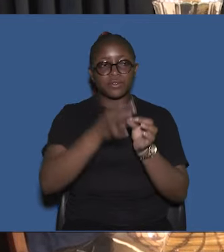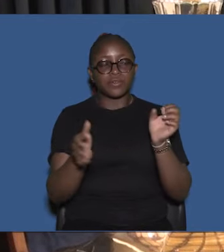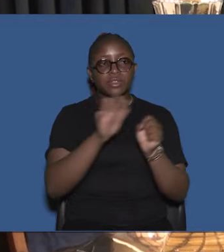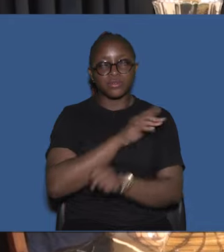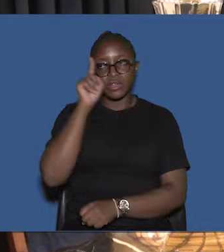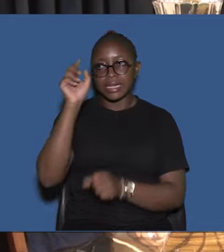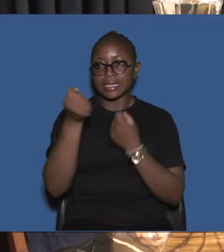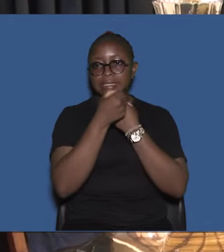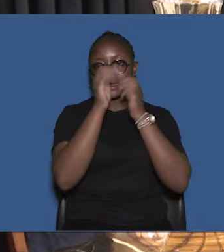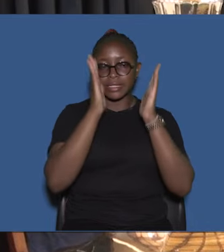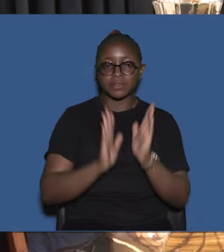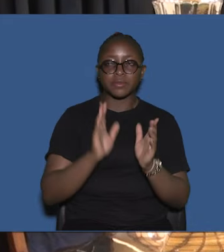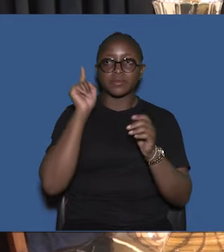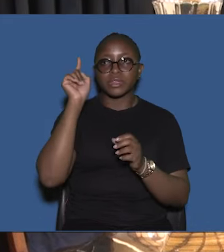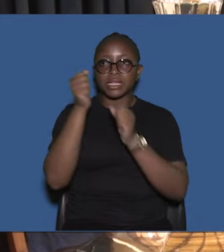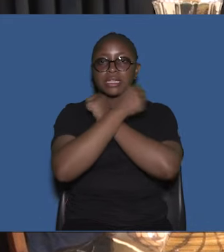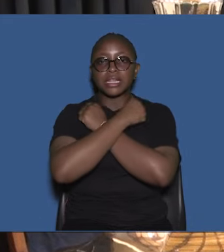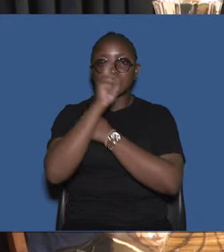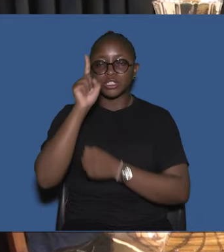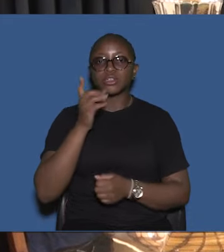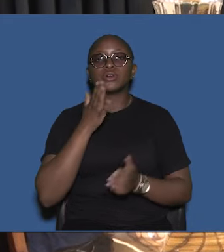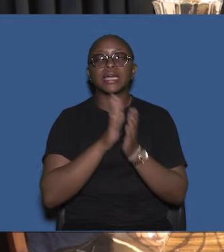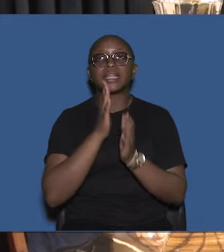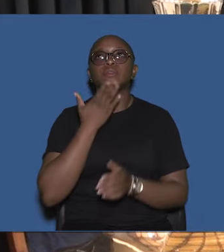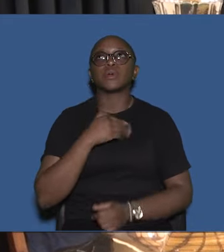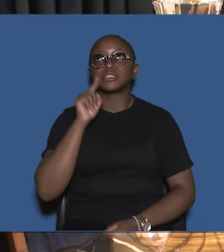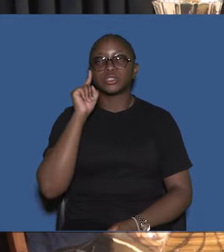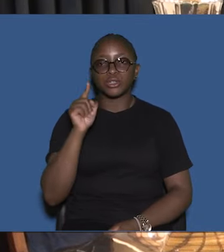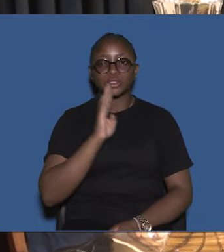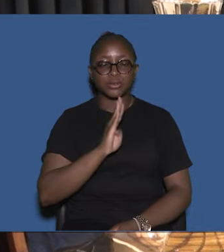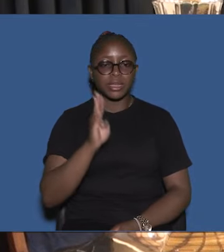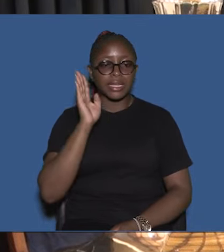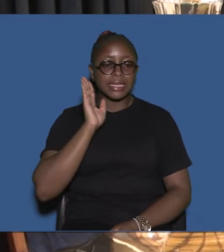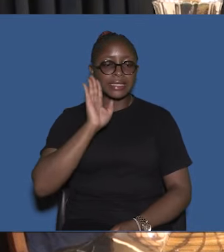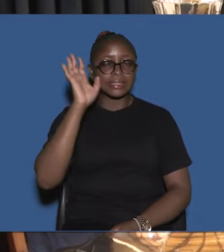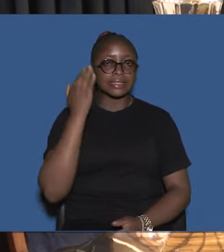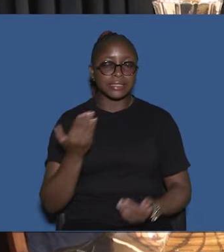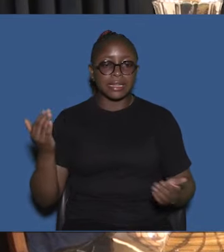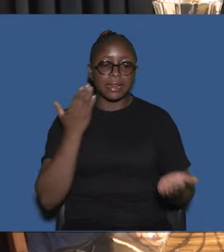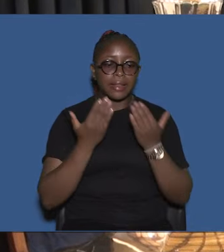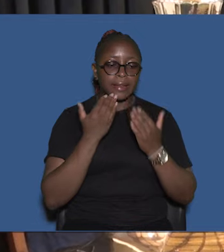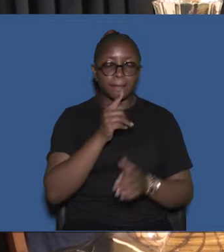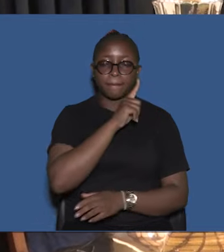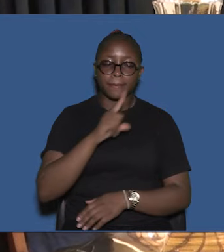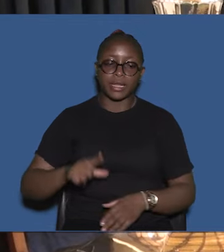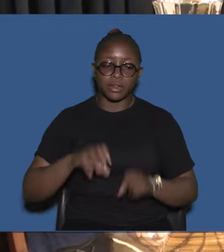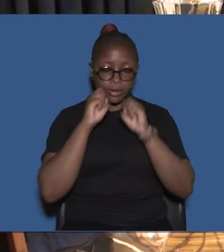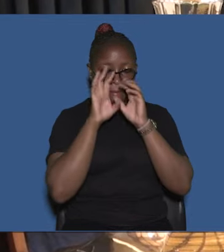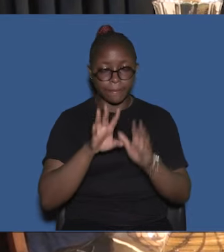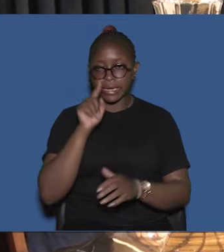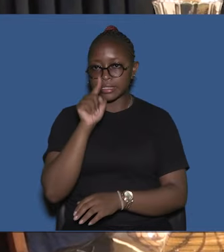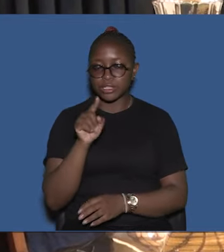He loves you, and he would want you to be one of his child. May the Lord bless you. May the Lord grant